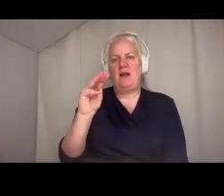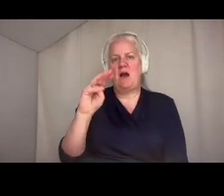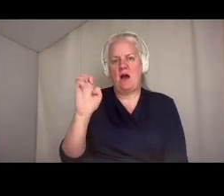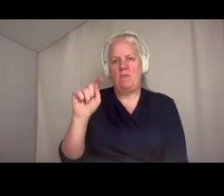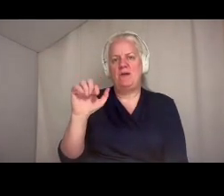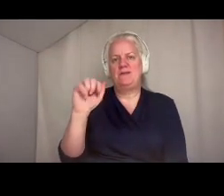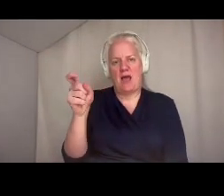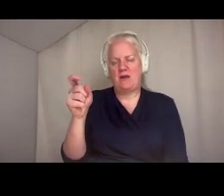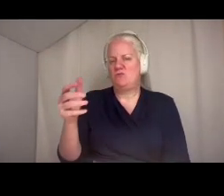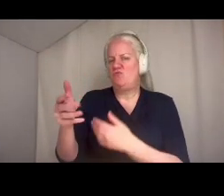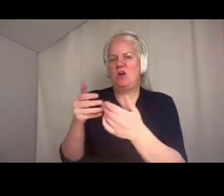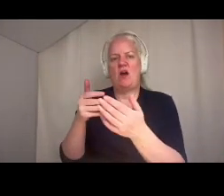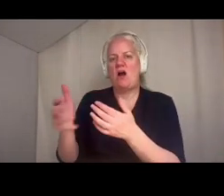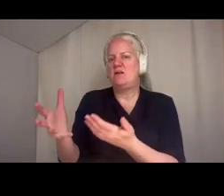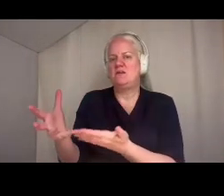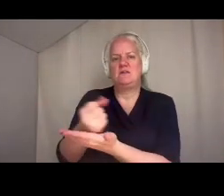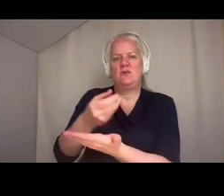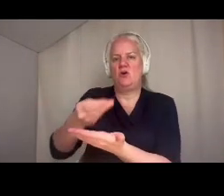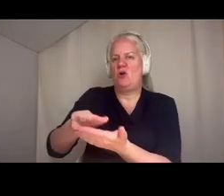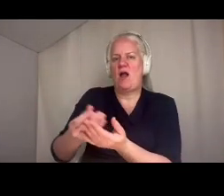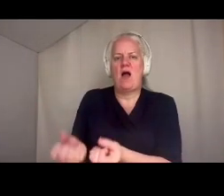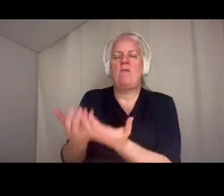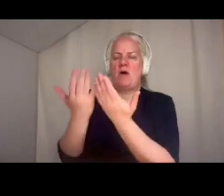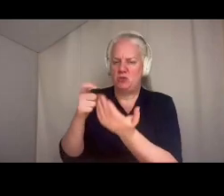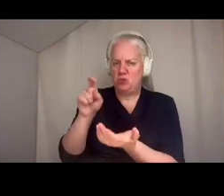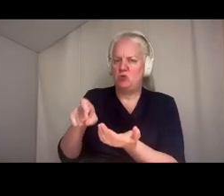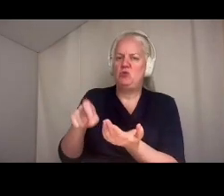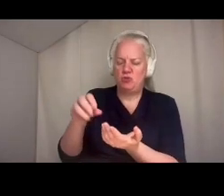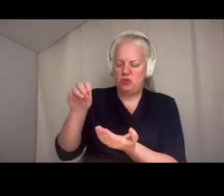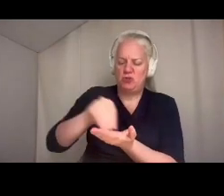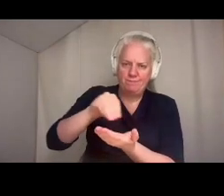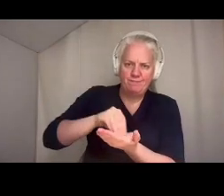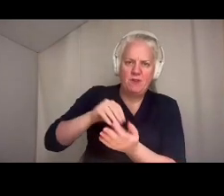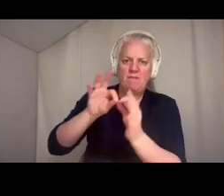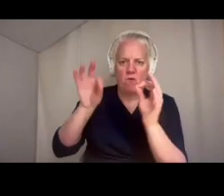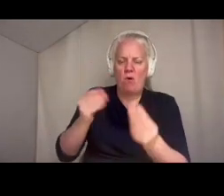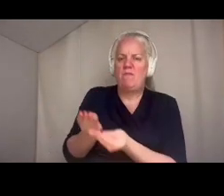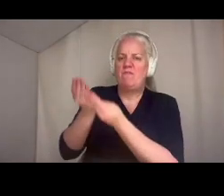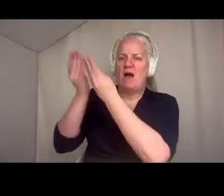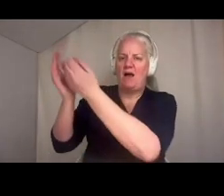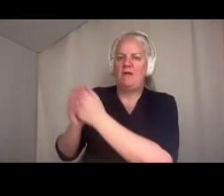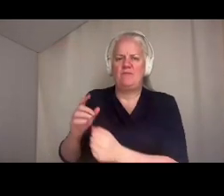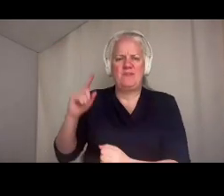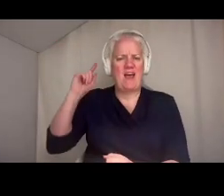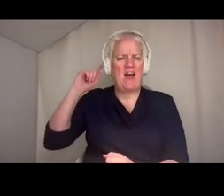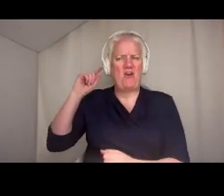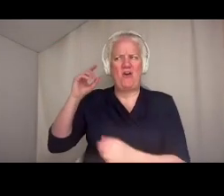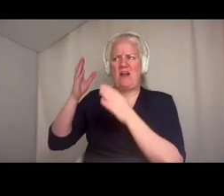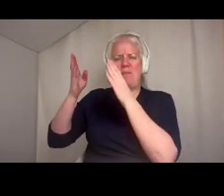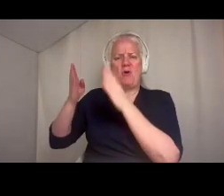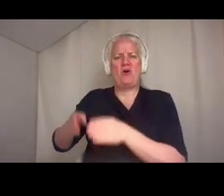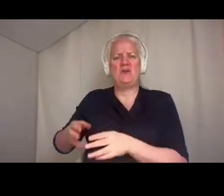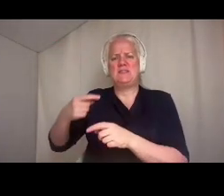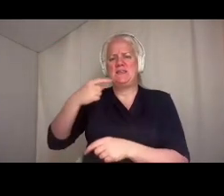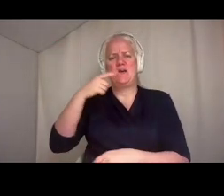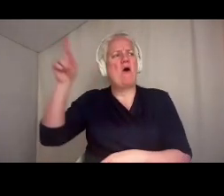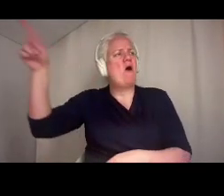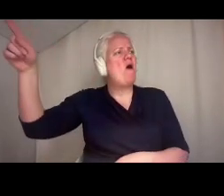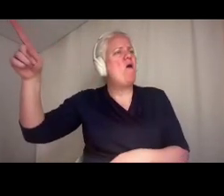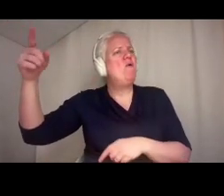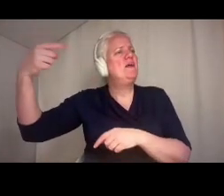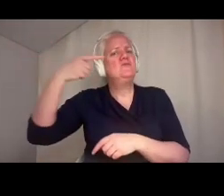I'm hearing from people, they were told, maybe even by a disability service provider, that because they